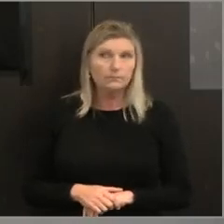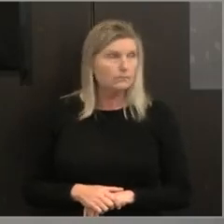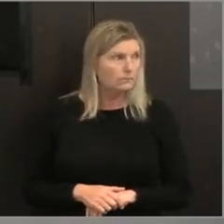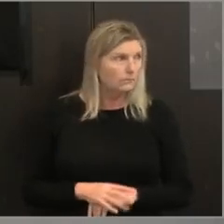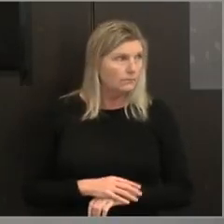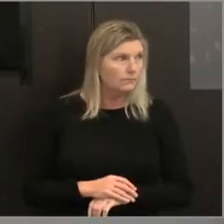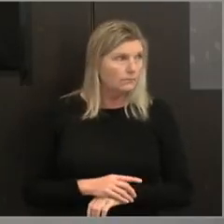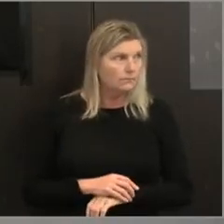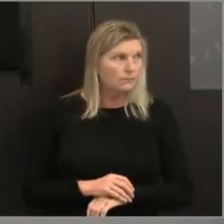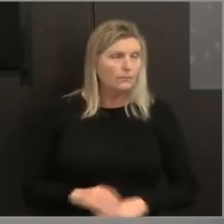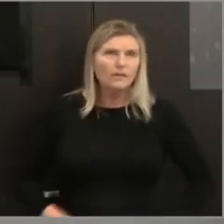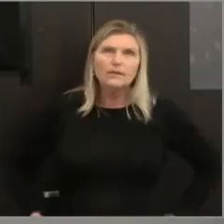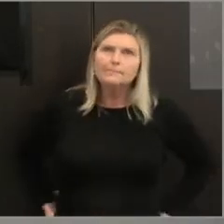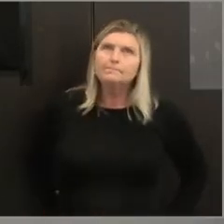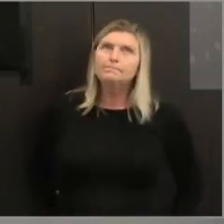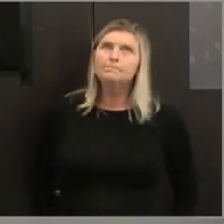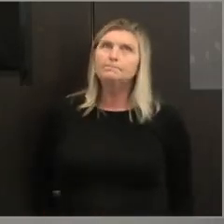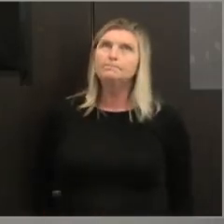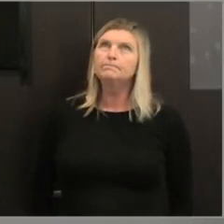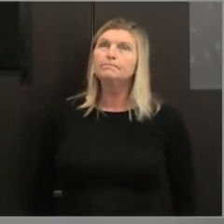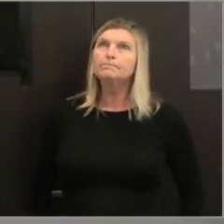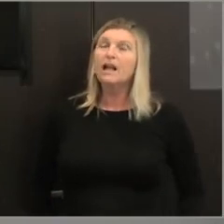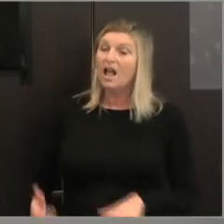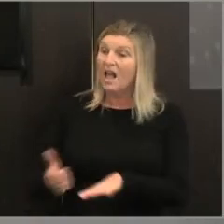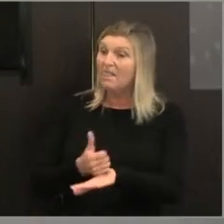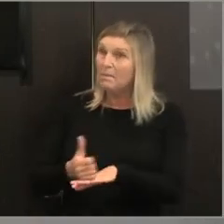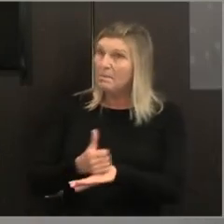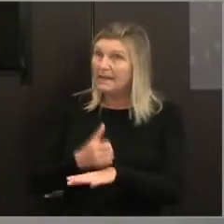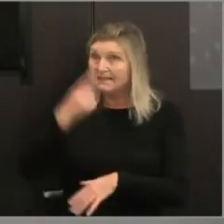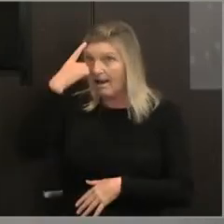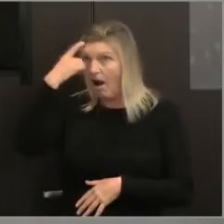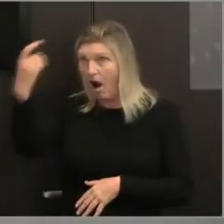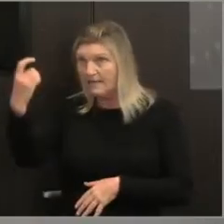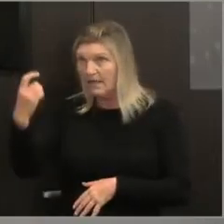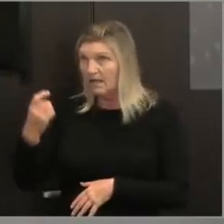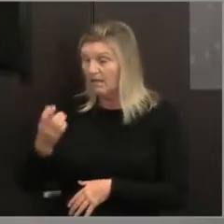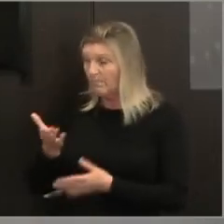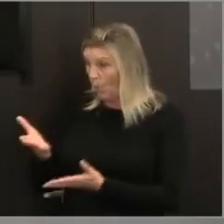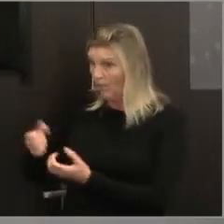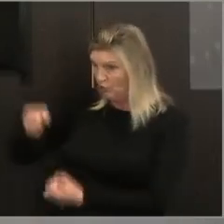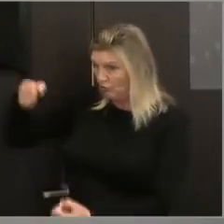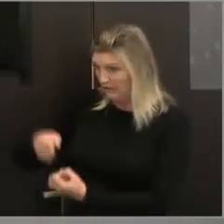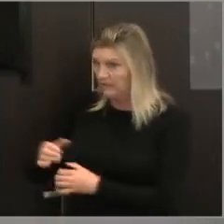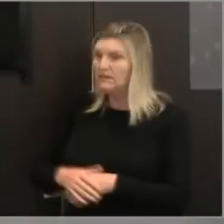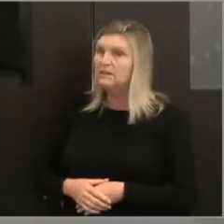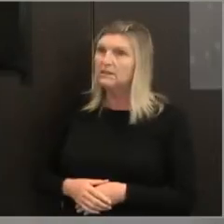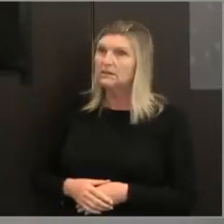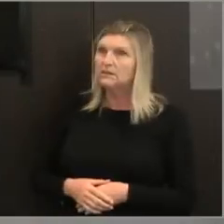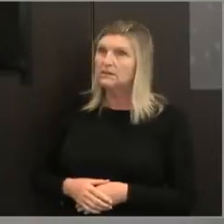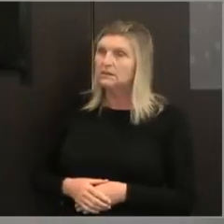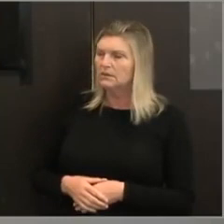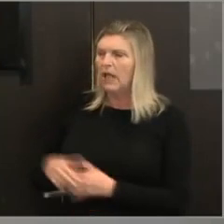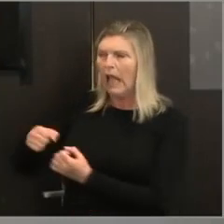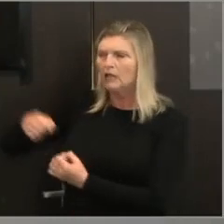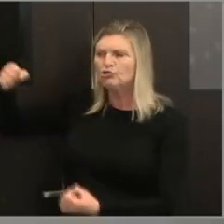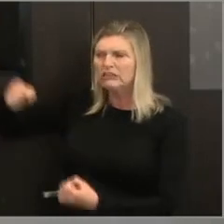The notion that is fundamental to the treaty, and I talk about the treaty as the English